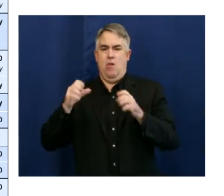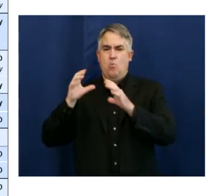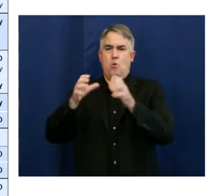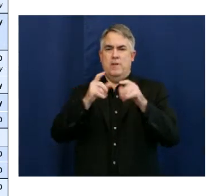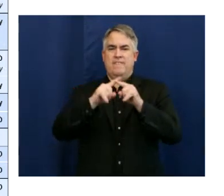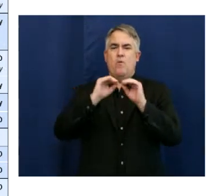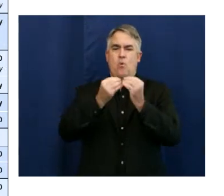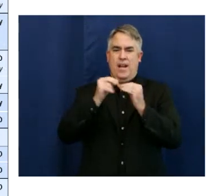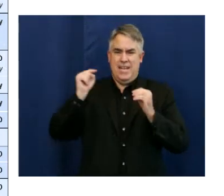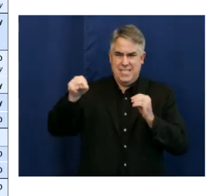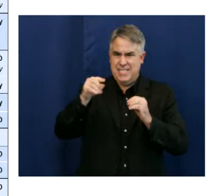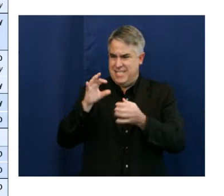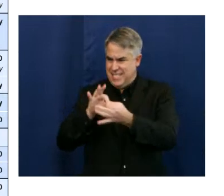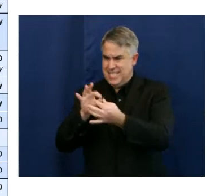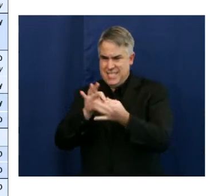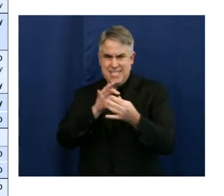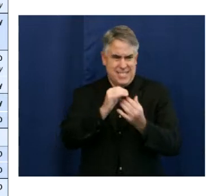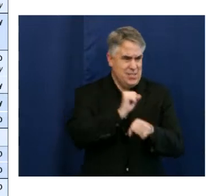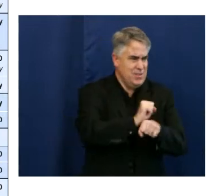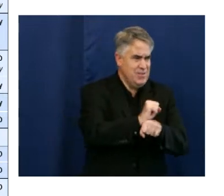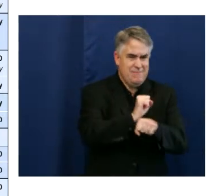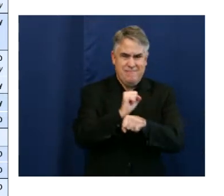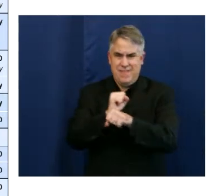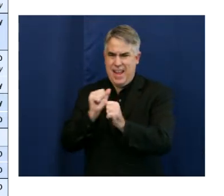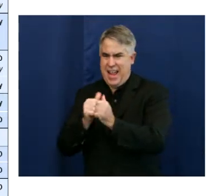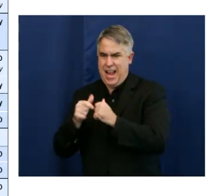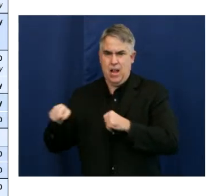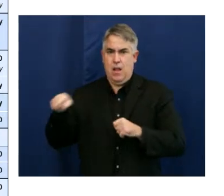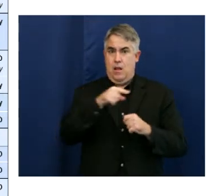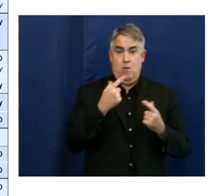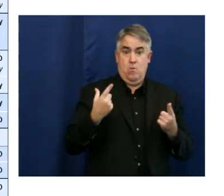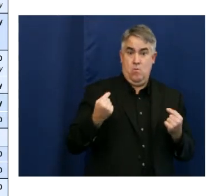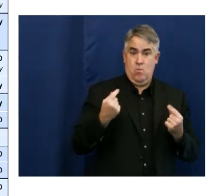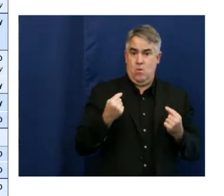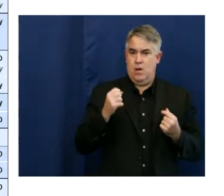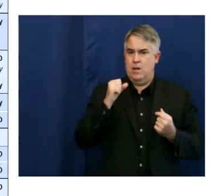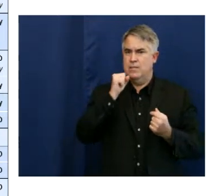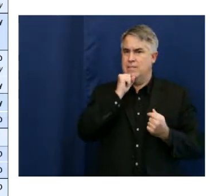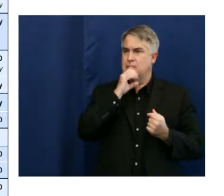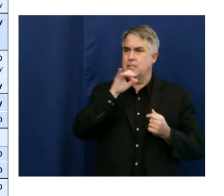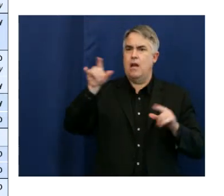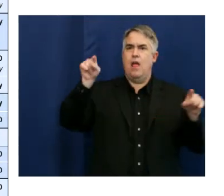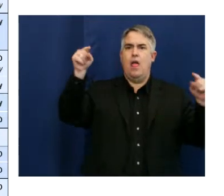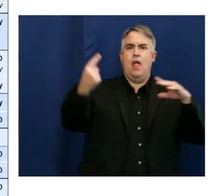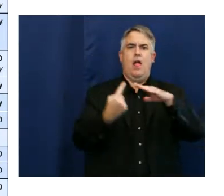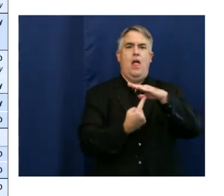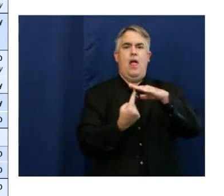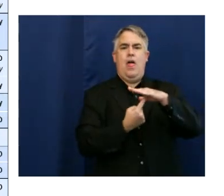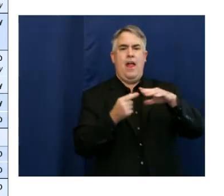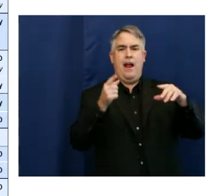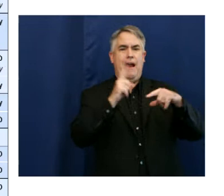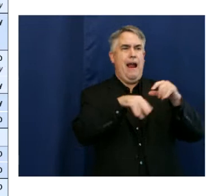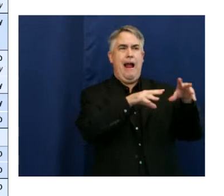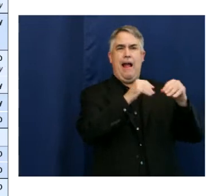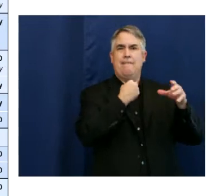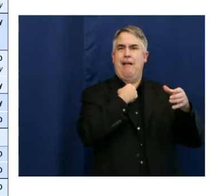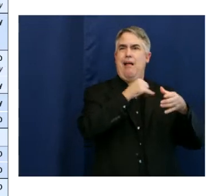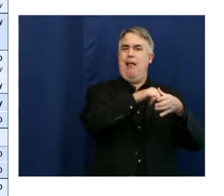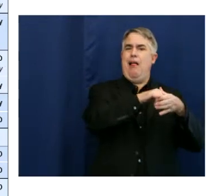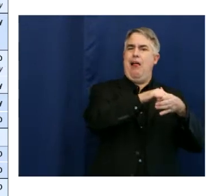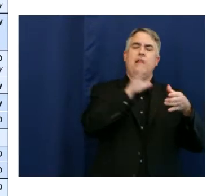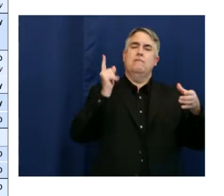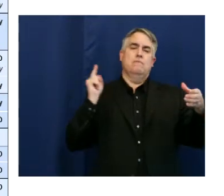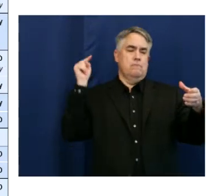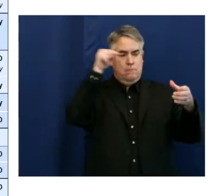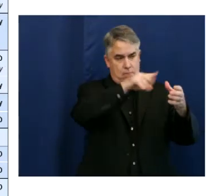and administer vaccines to homebound seniors, seniors who don't have the option to leave their house to go to a hospital or a pod. And